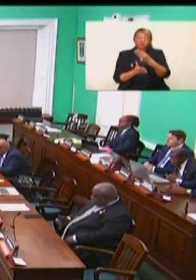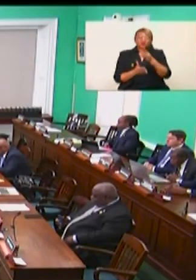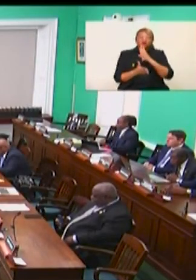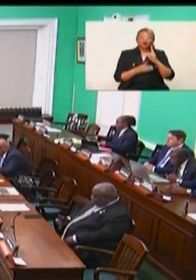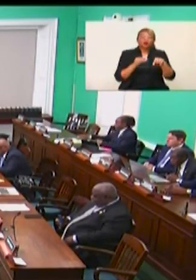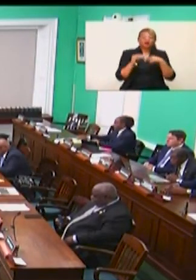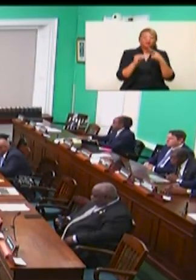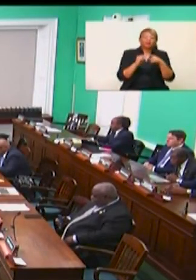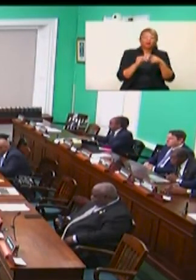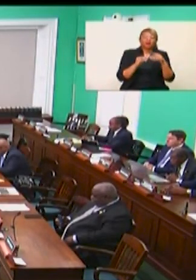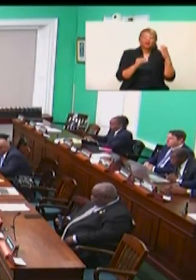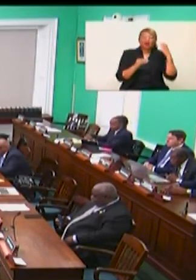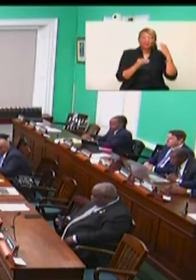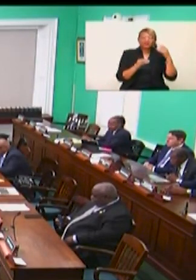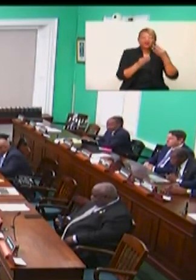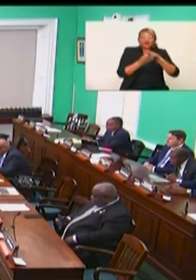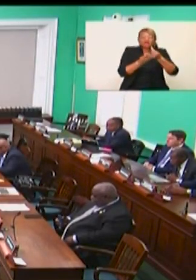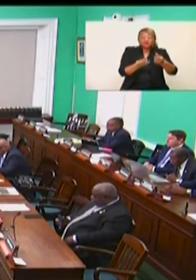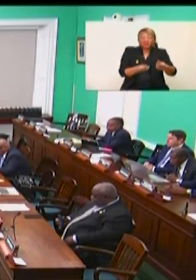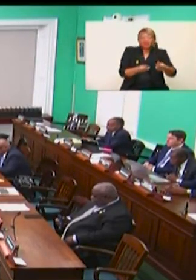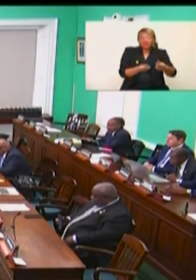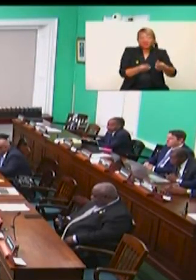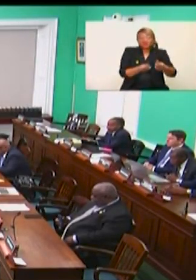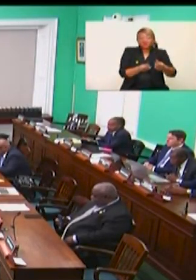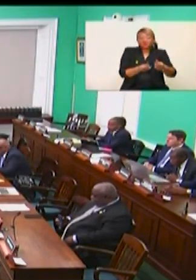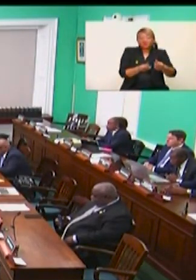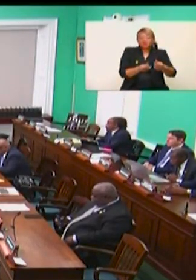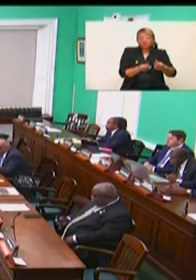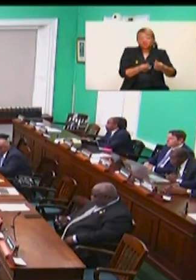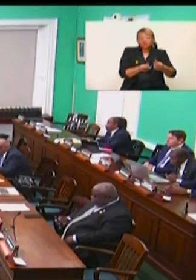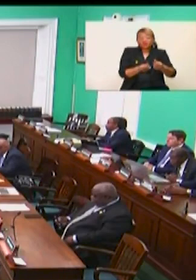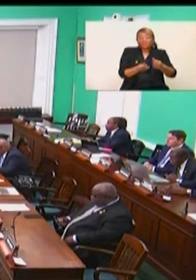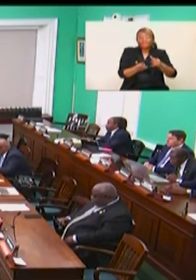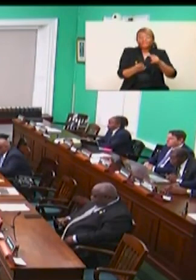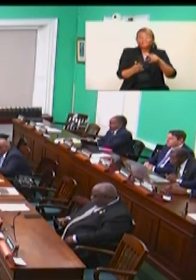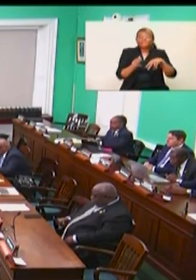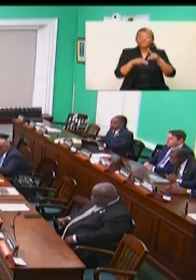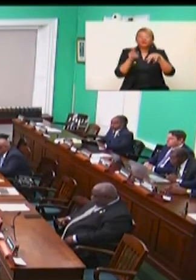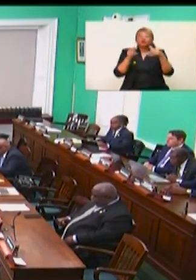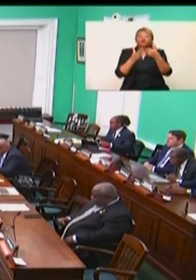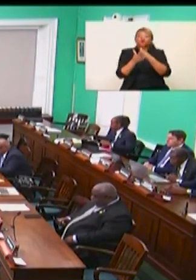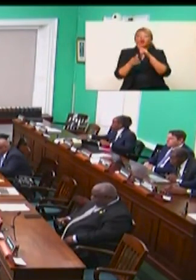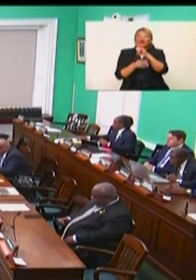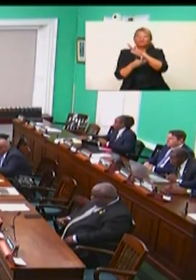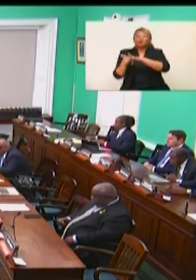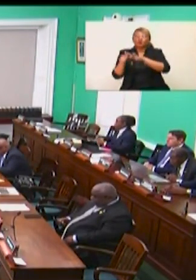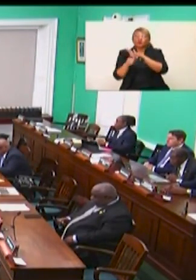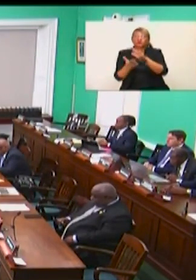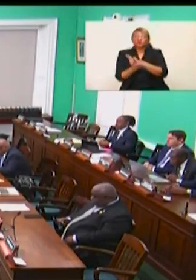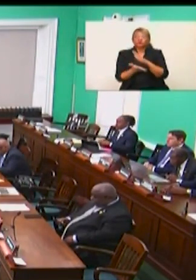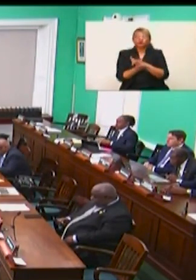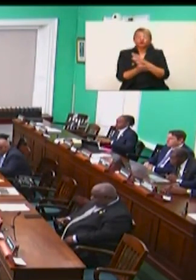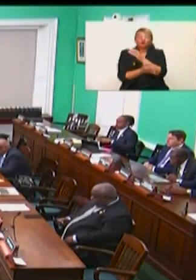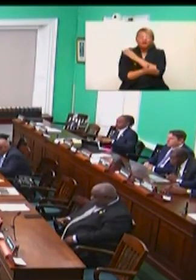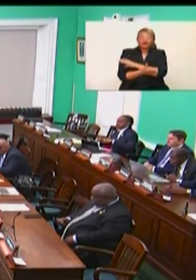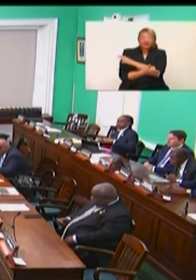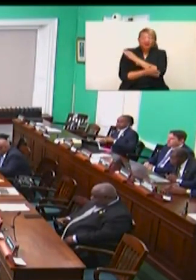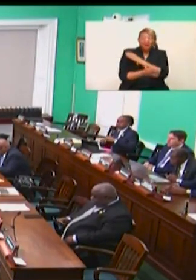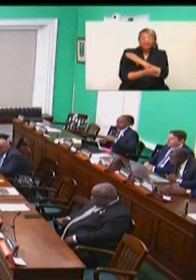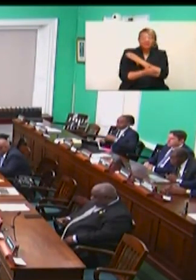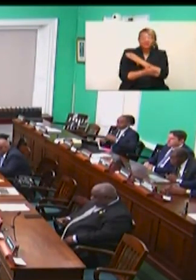talking about capital expenditure. All of the things we have to do. Build new airports. Build all of these schools. Build new clinics throughout